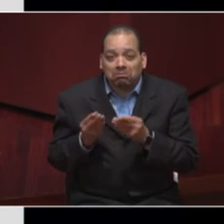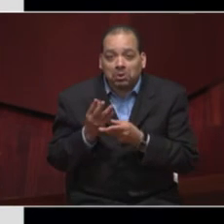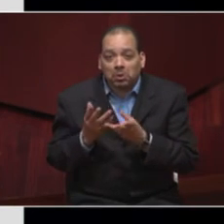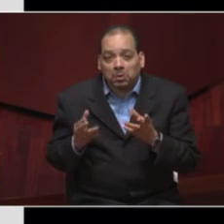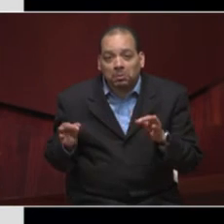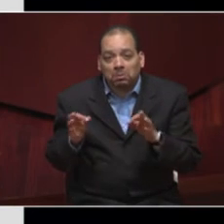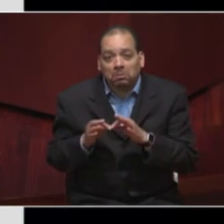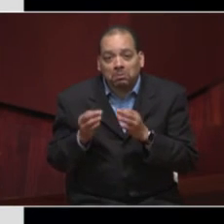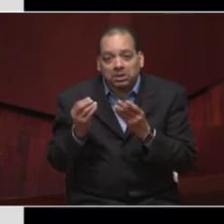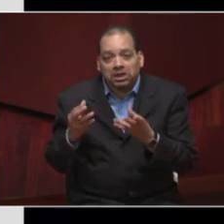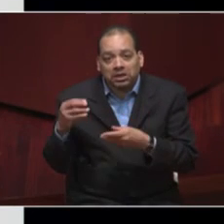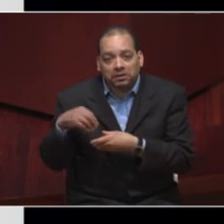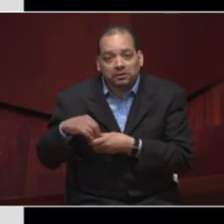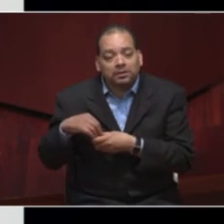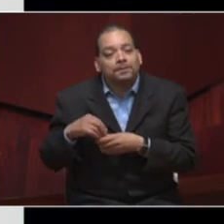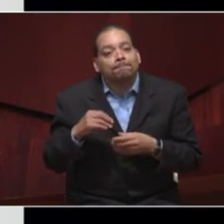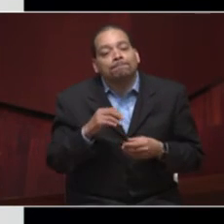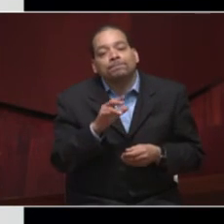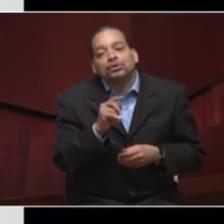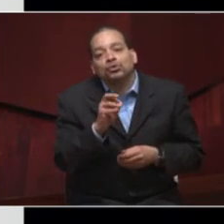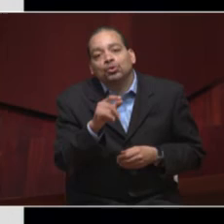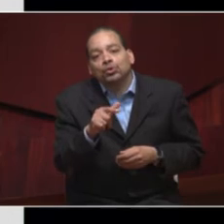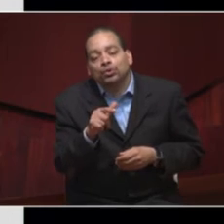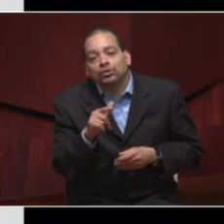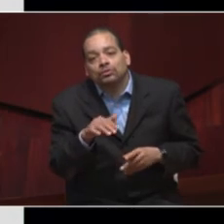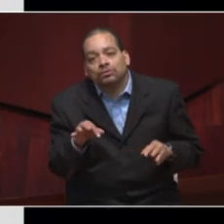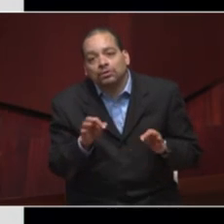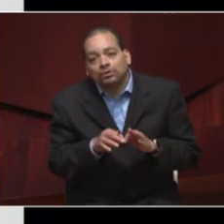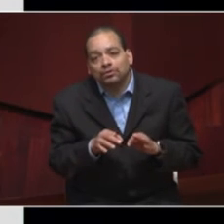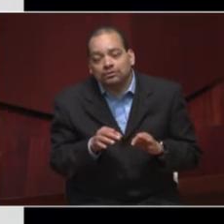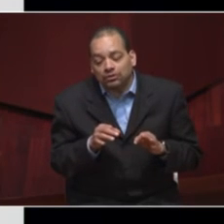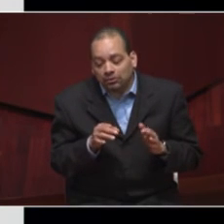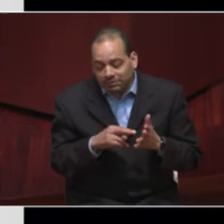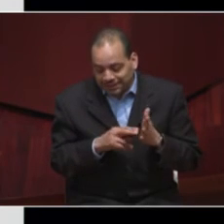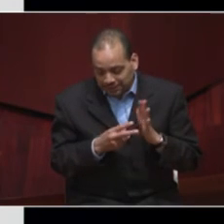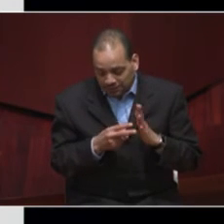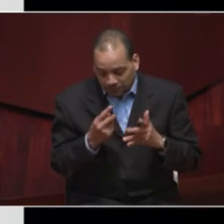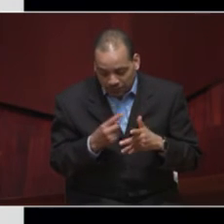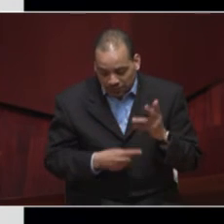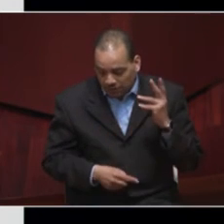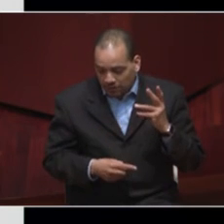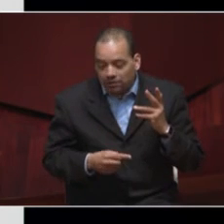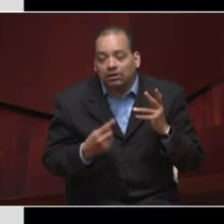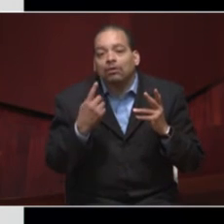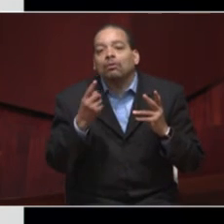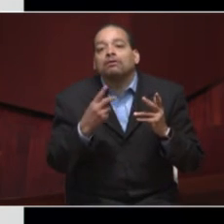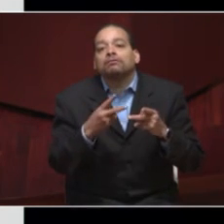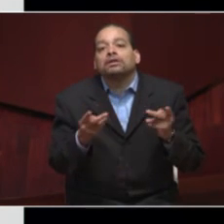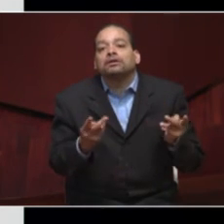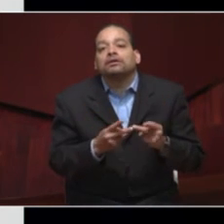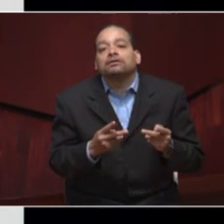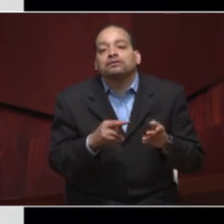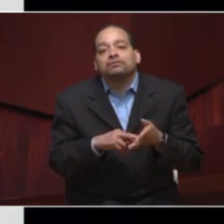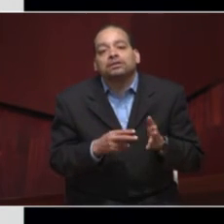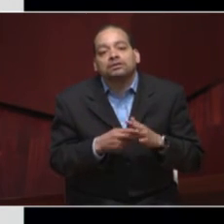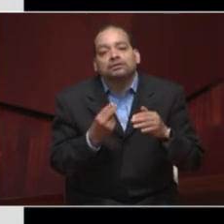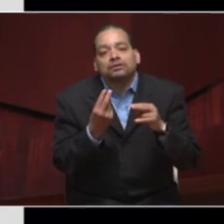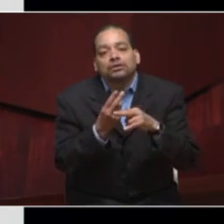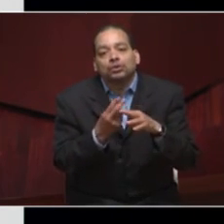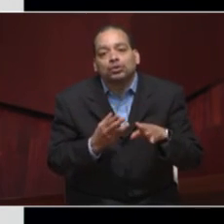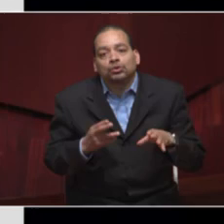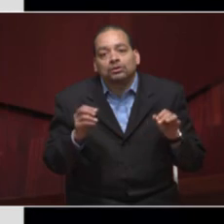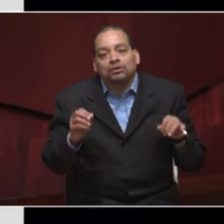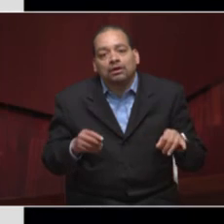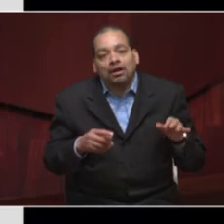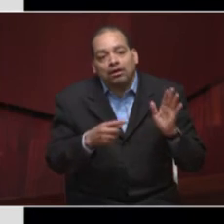Other tutorials that Don Greenlee had produced. So all of it's there in one place, and you can direct your users to go to